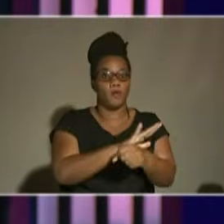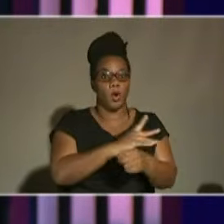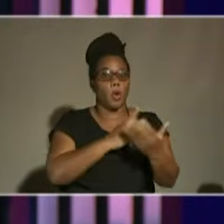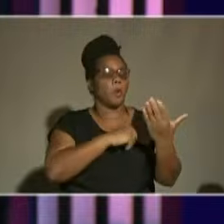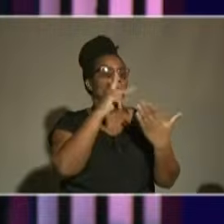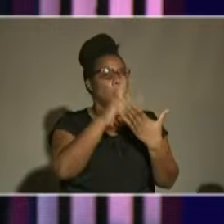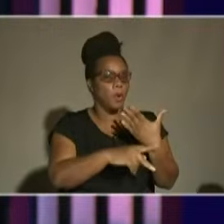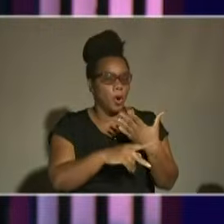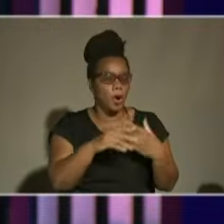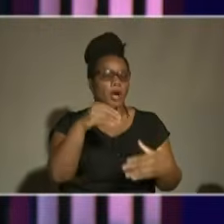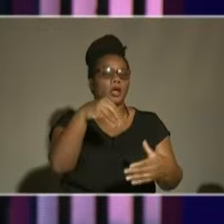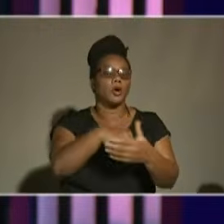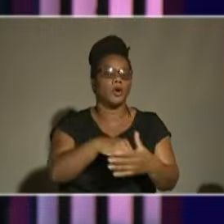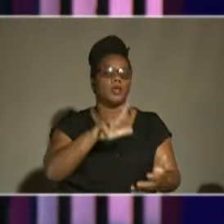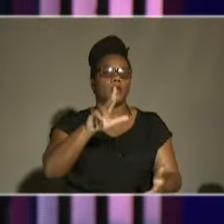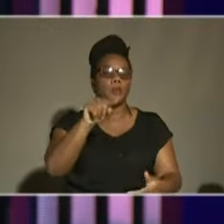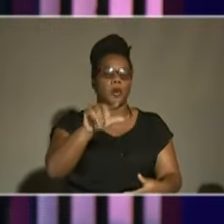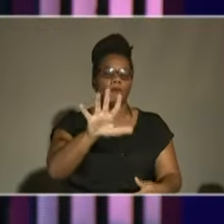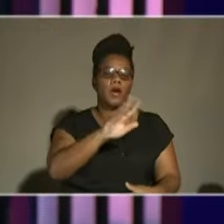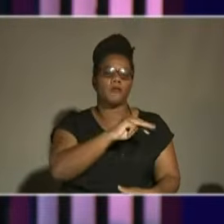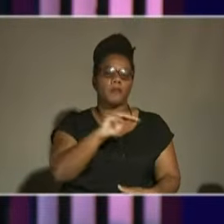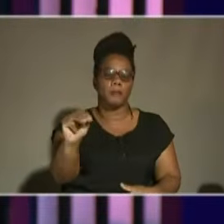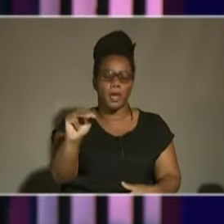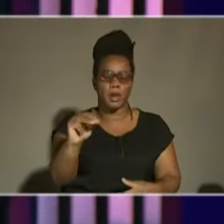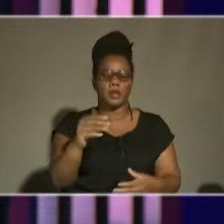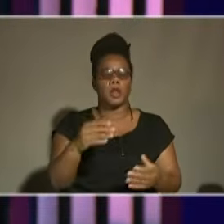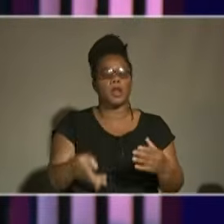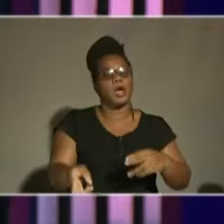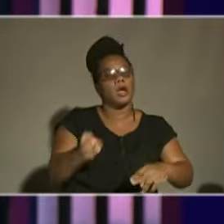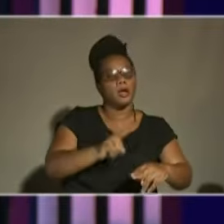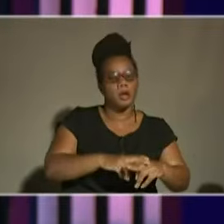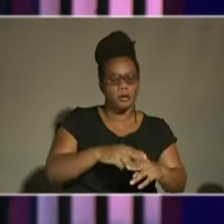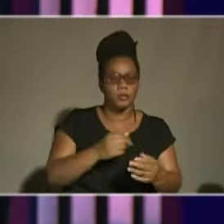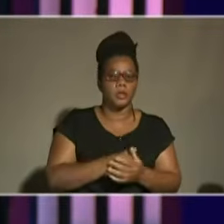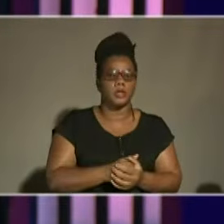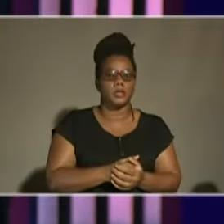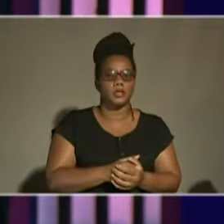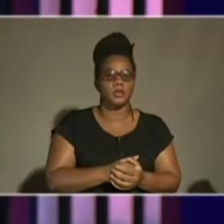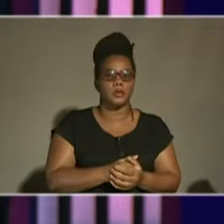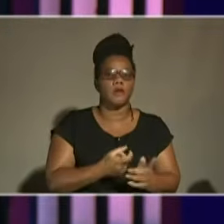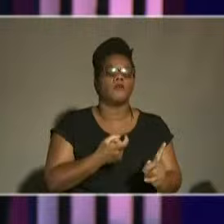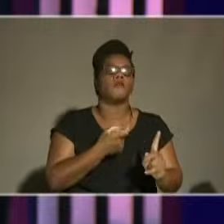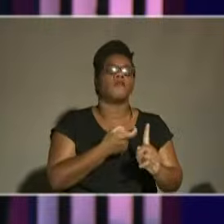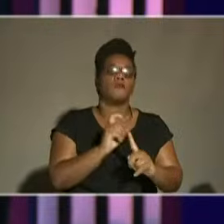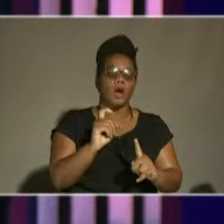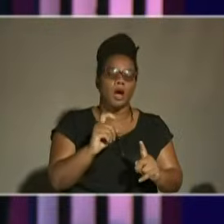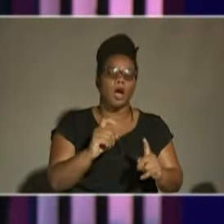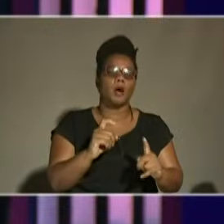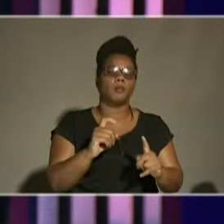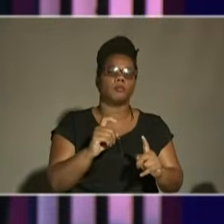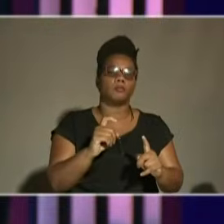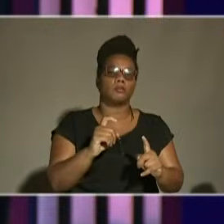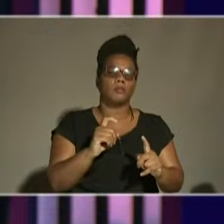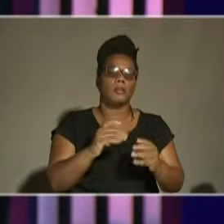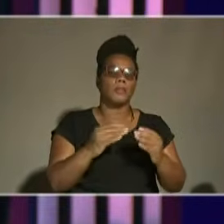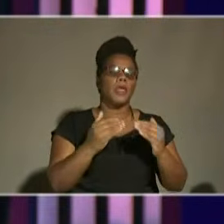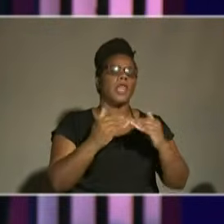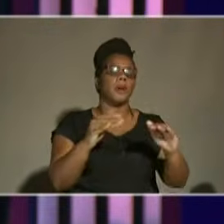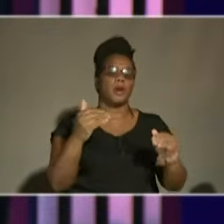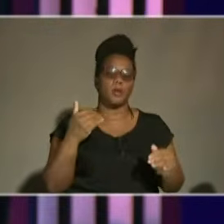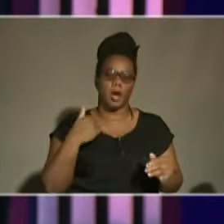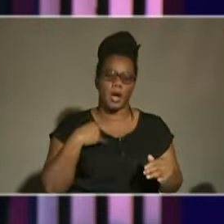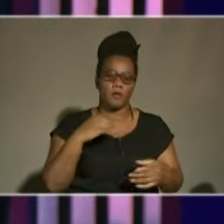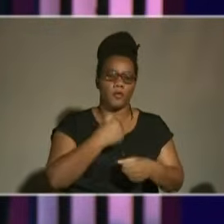the $3.5 million increase to $3.5 million of the tax threshold, which will make our